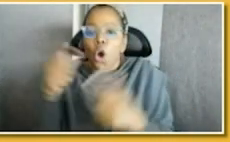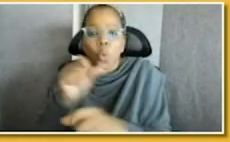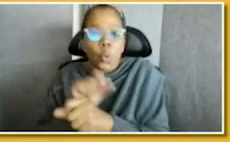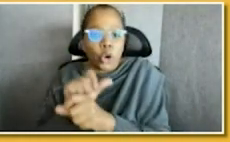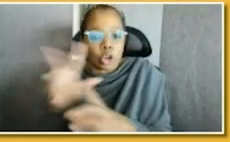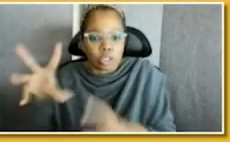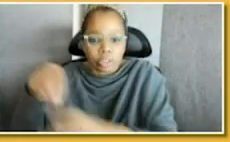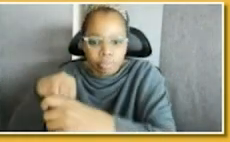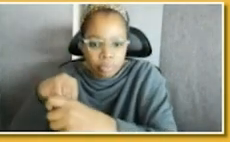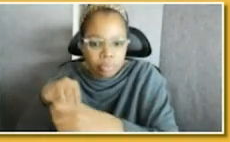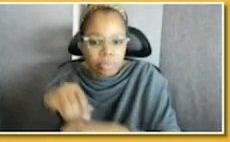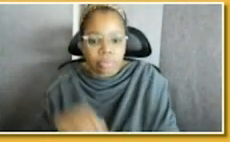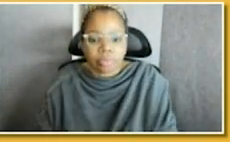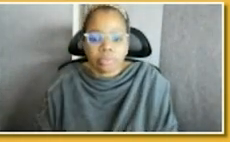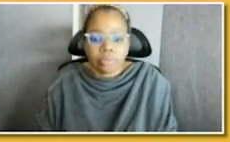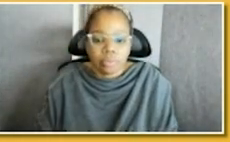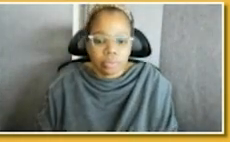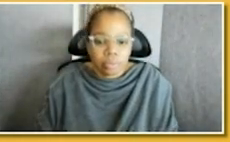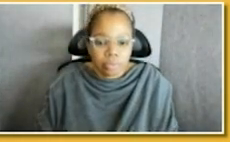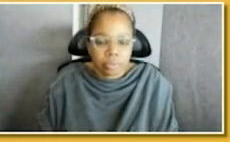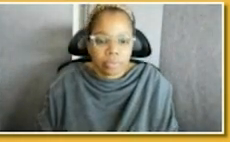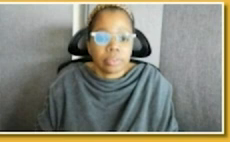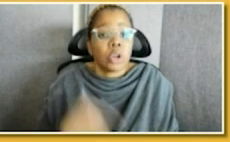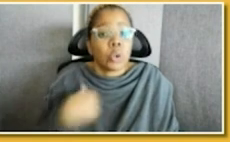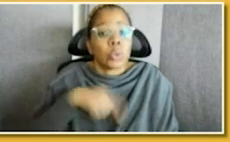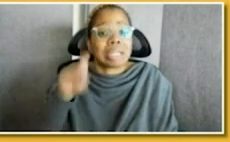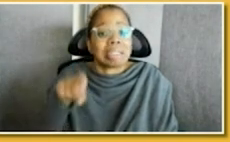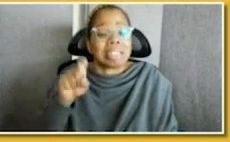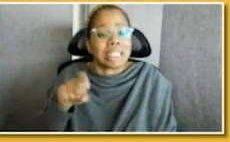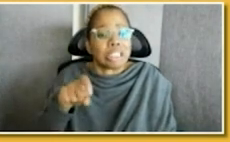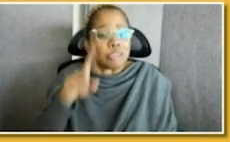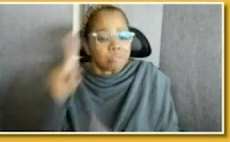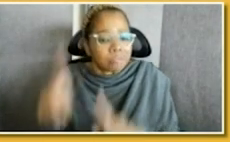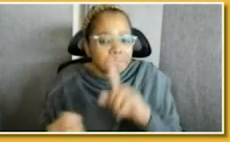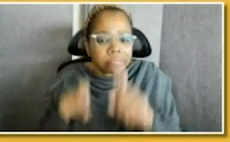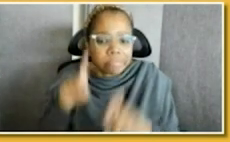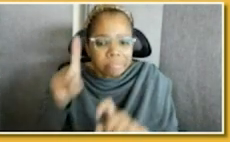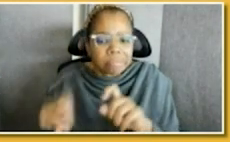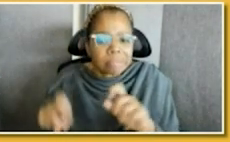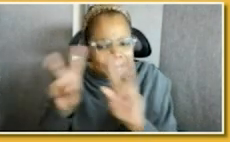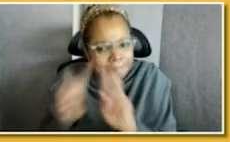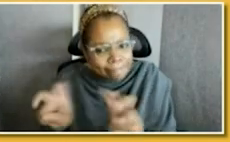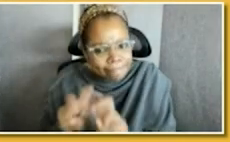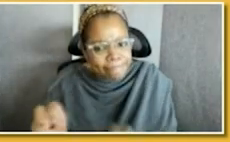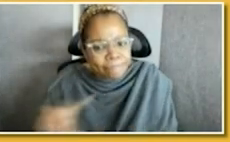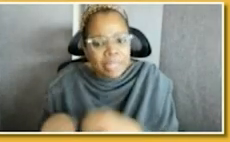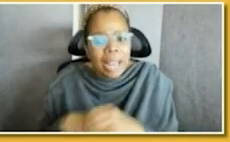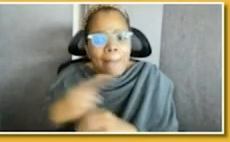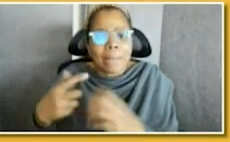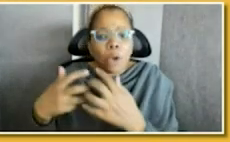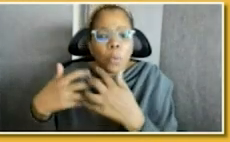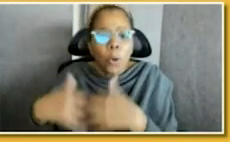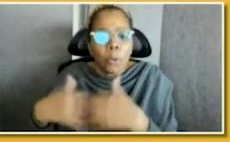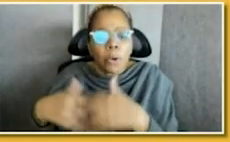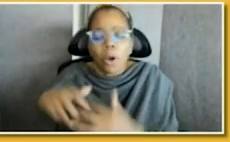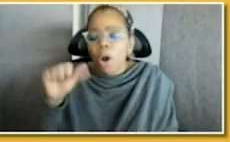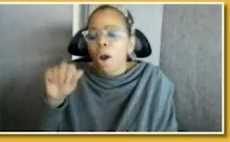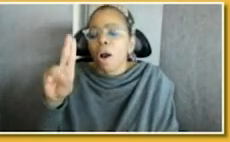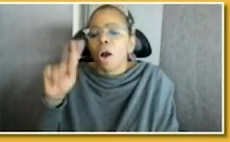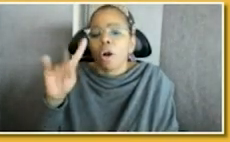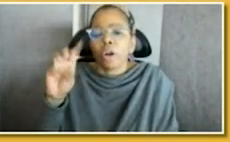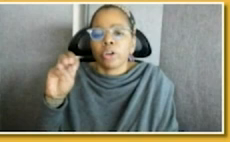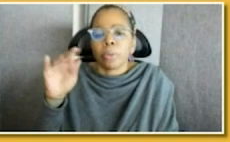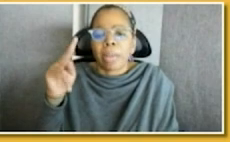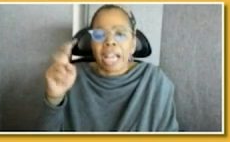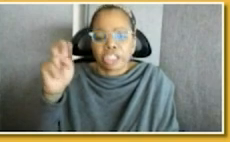We need to ask these questions, you know, about automation. I was glad that, you know,